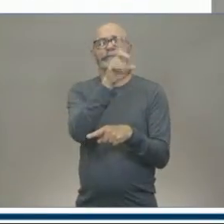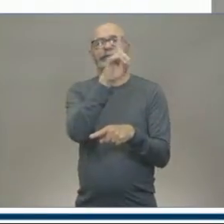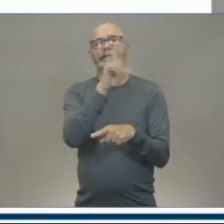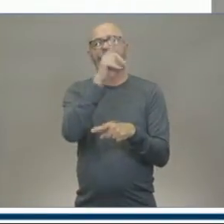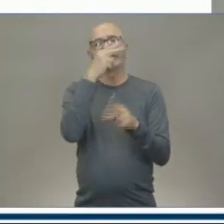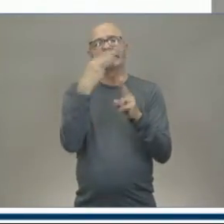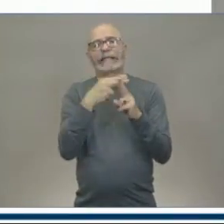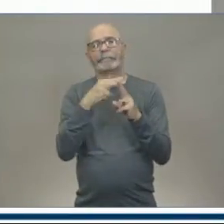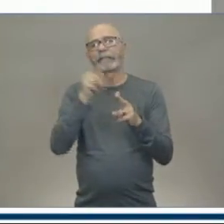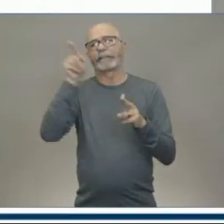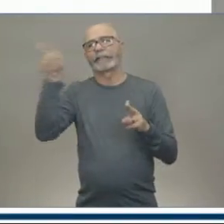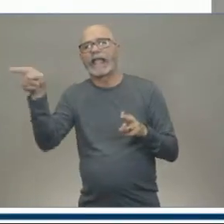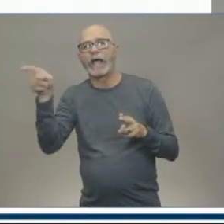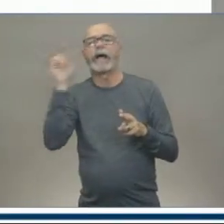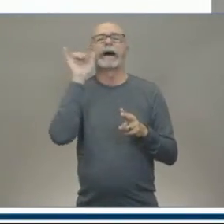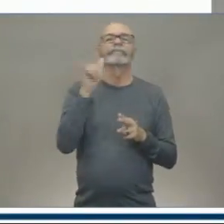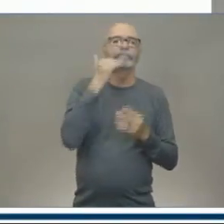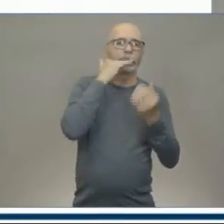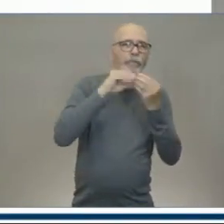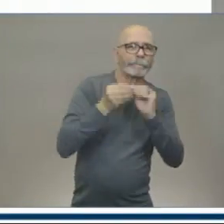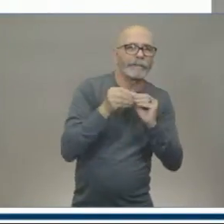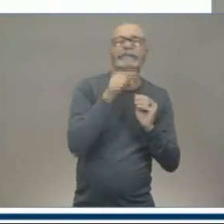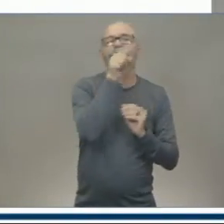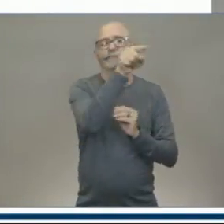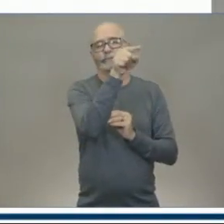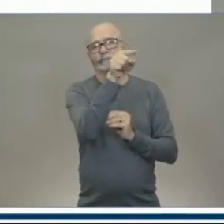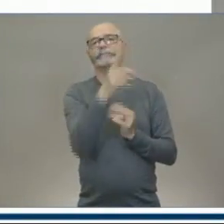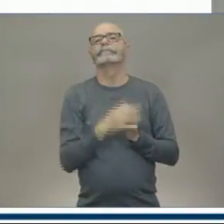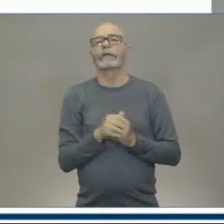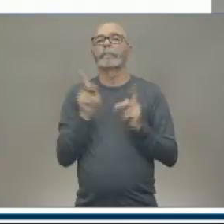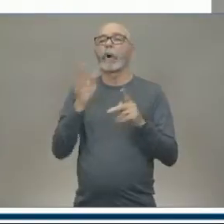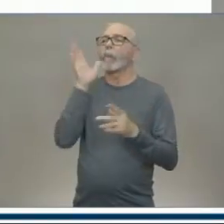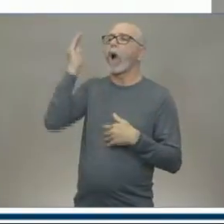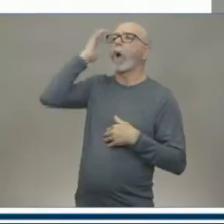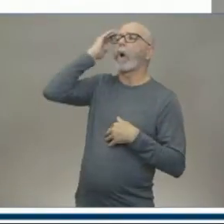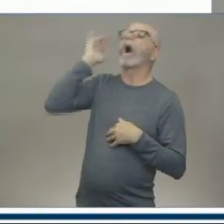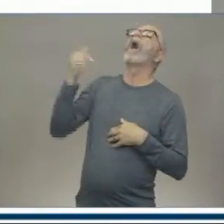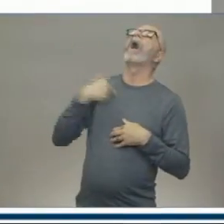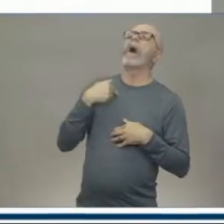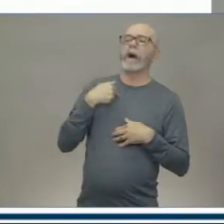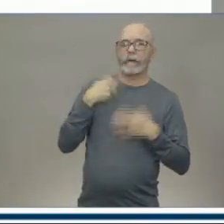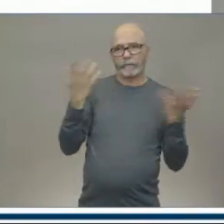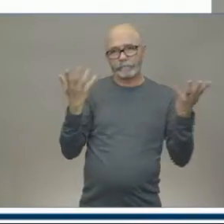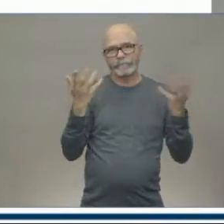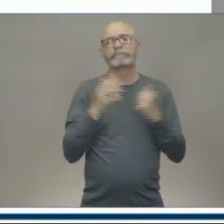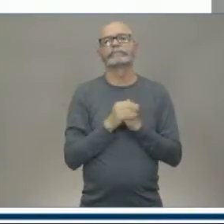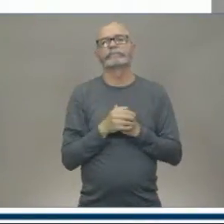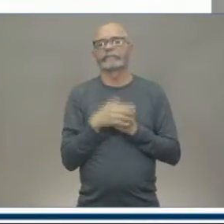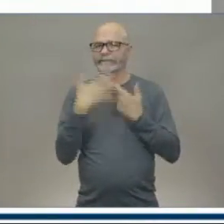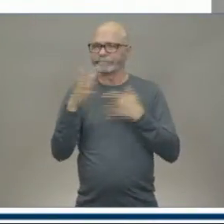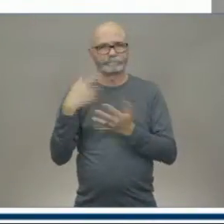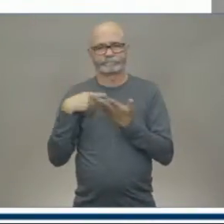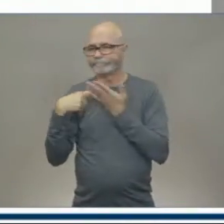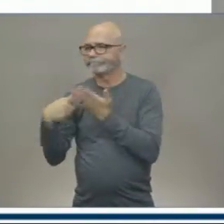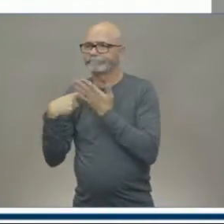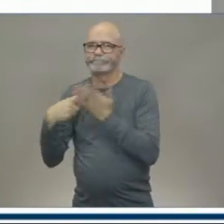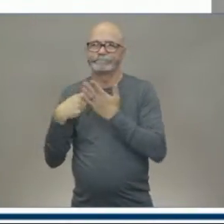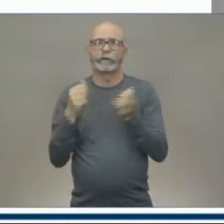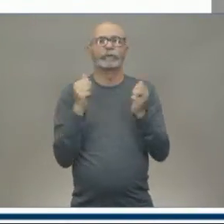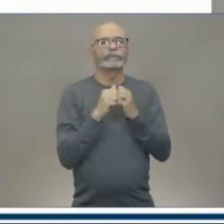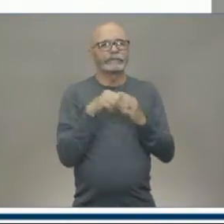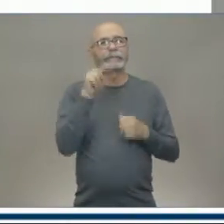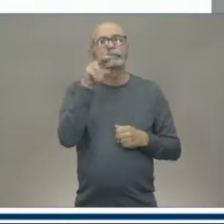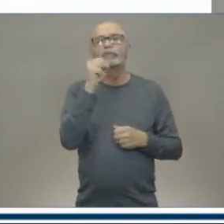facilitate effective and timely public health action. I've been in discussions with the Restaurant Association of Nova Scotia and Restaurants